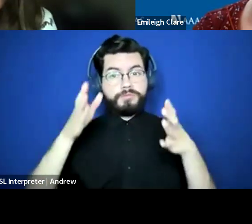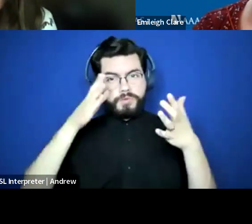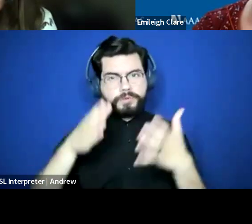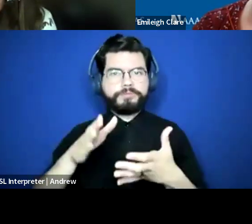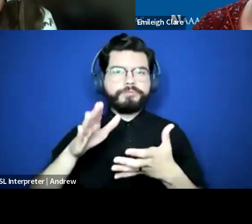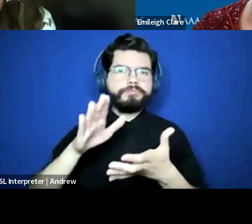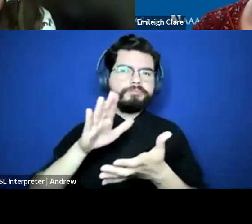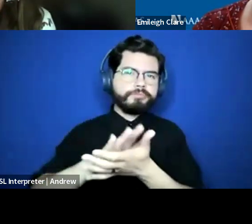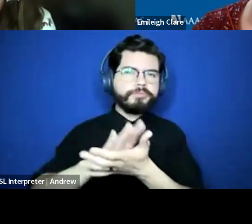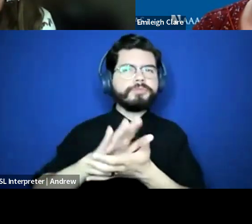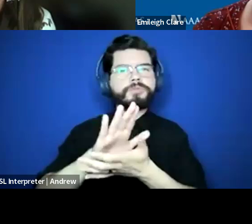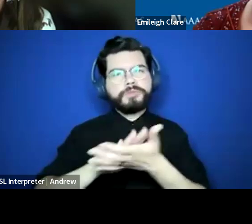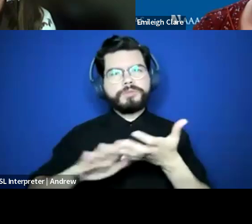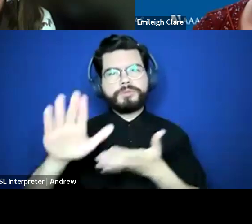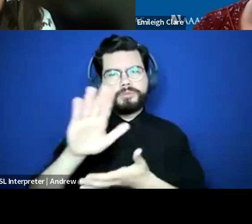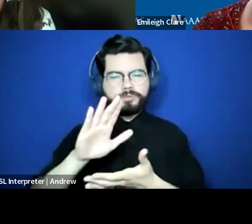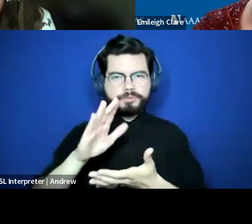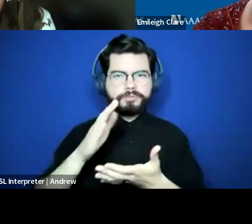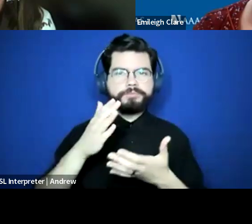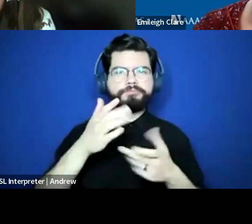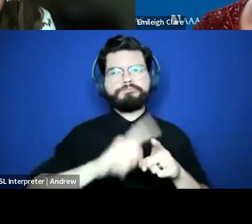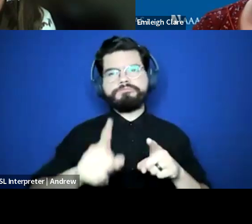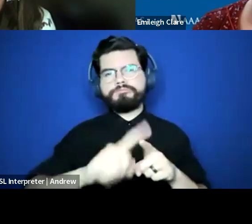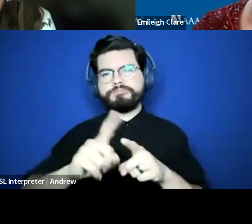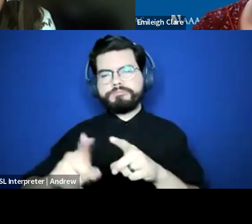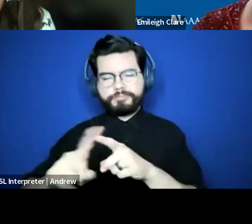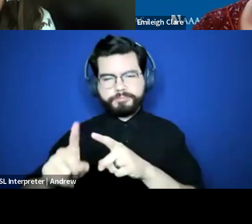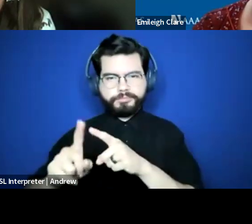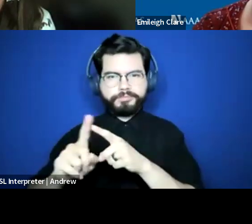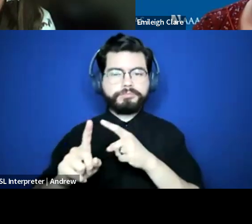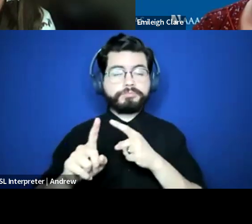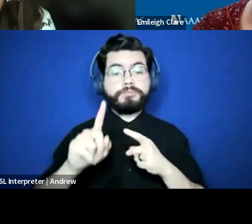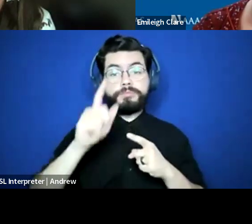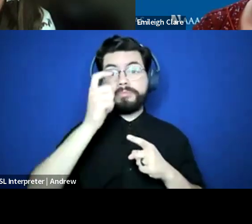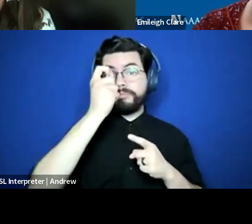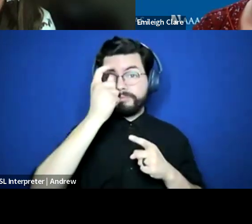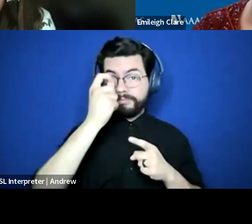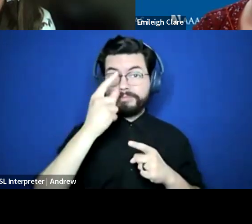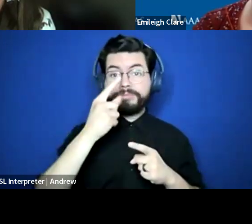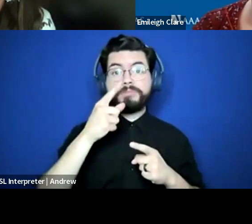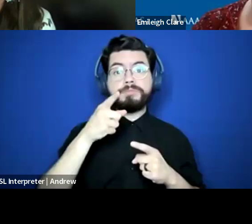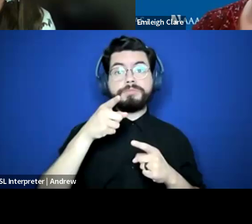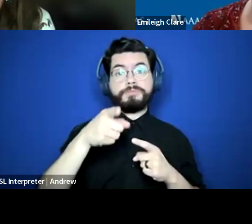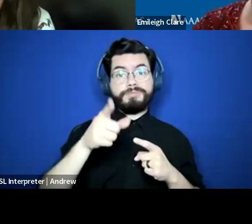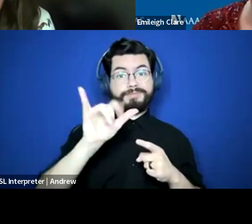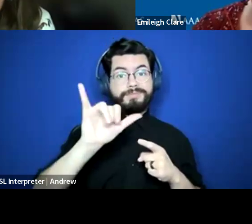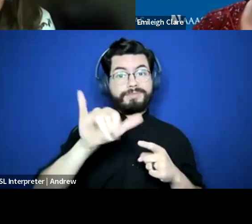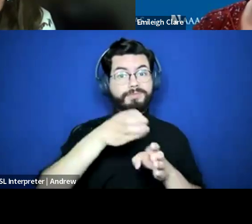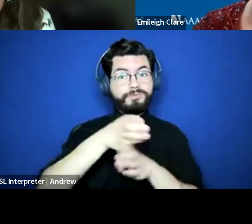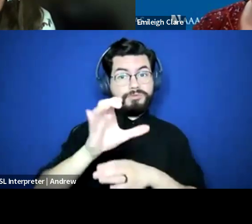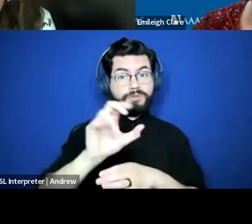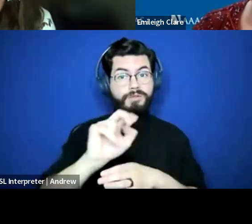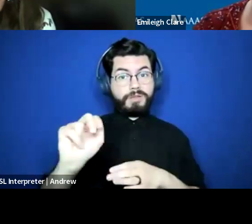or other types of careers. And so we made this specific event to answer that question and help our members